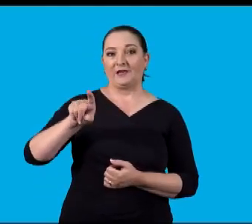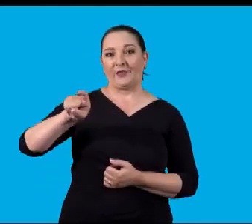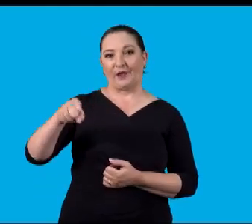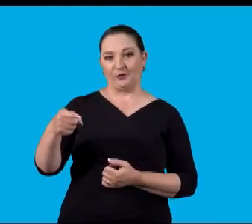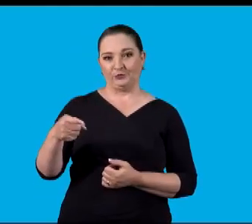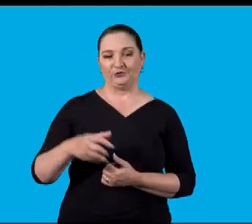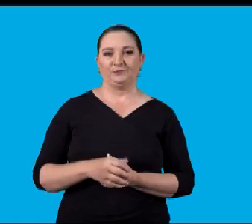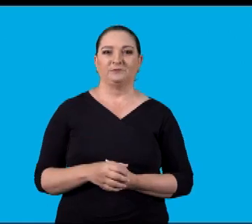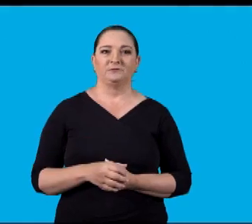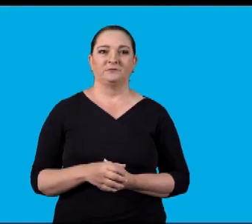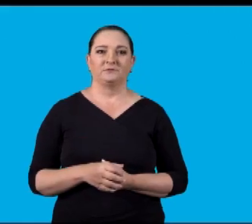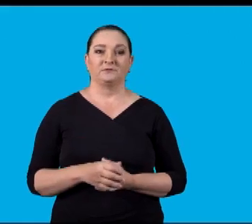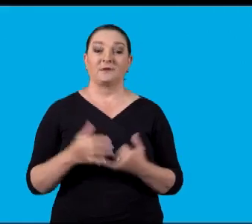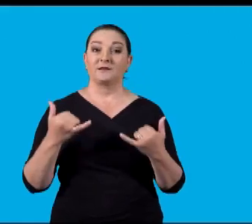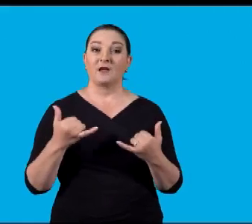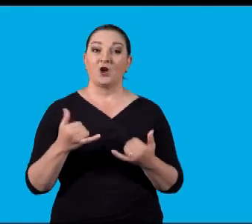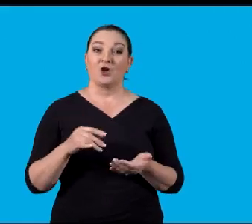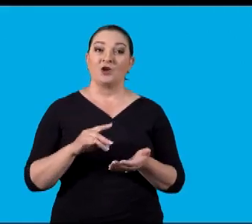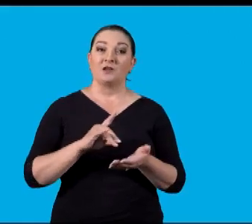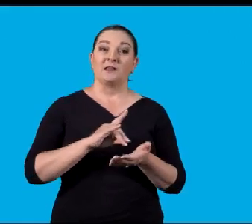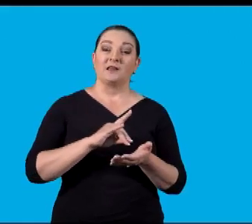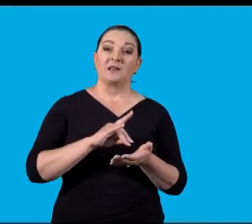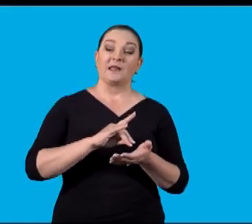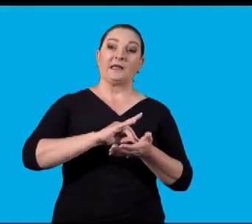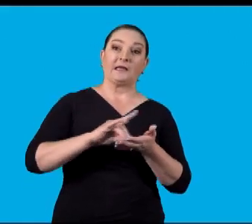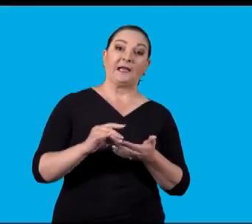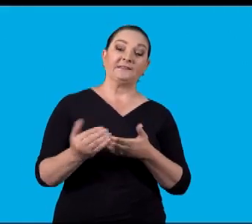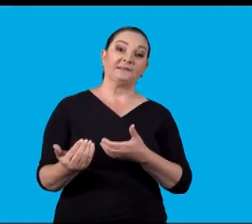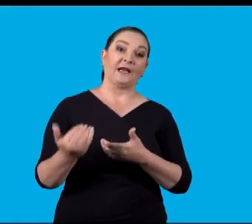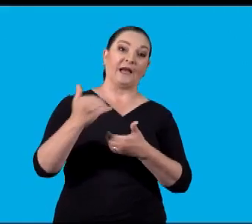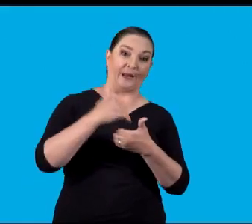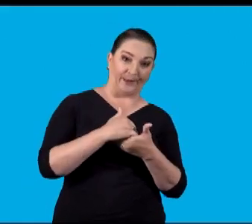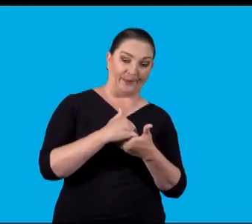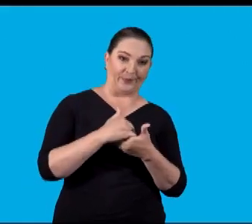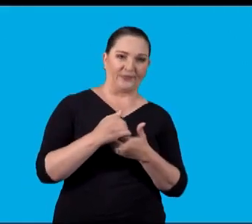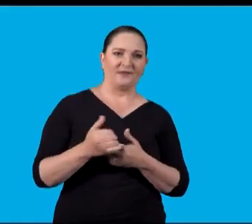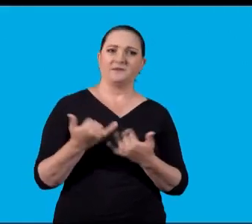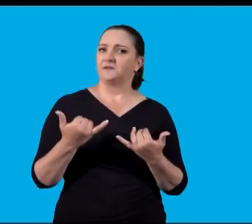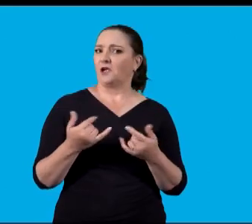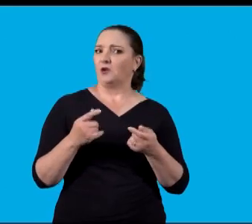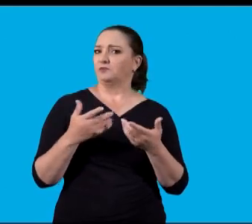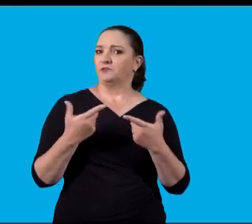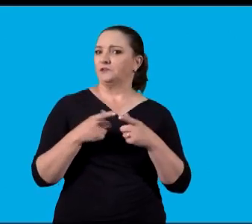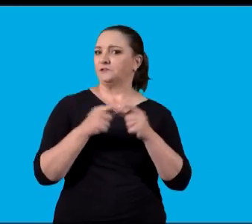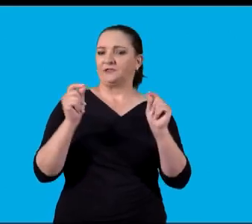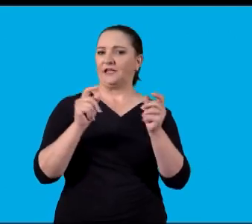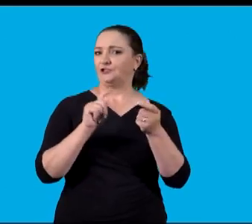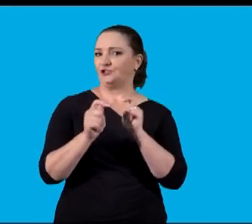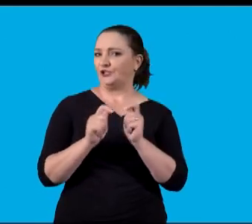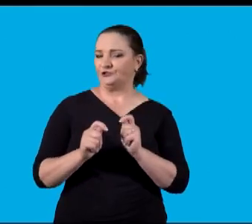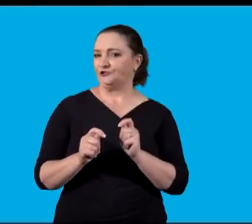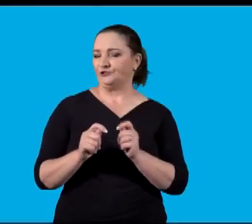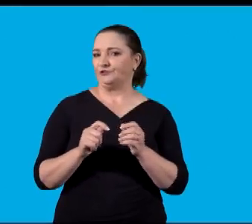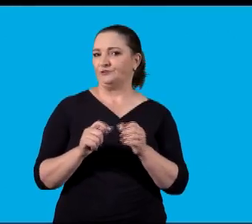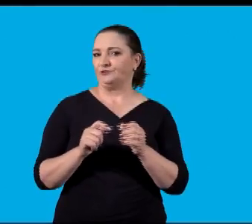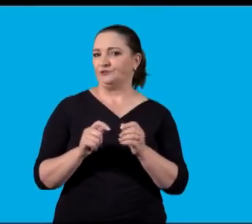48,000. Cash inflow. Cash inflow. And then we are done with the changes in our